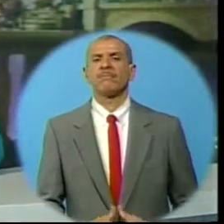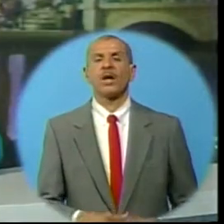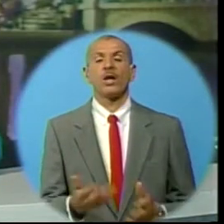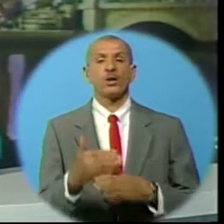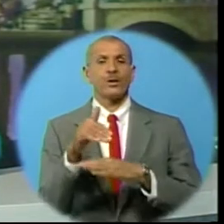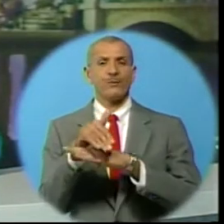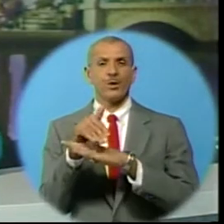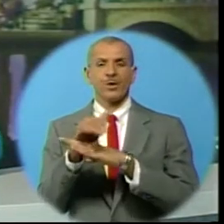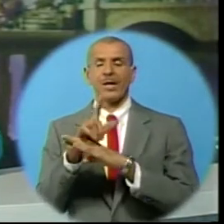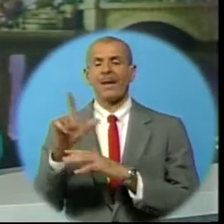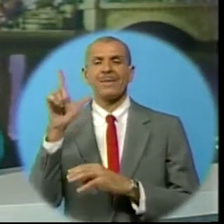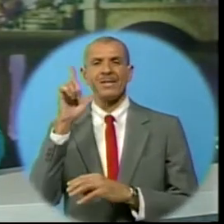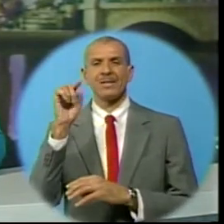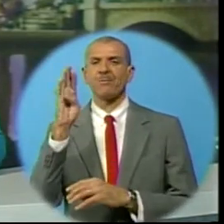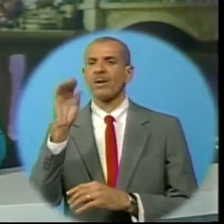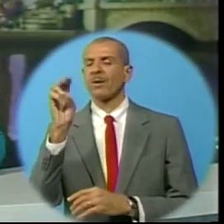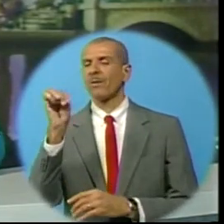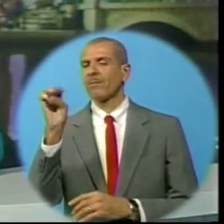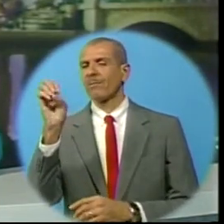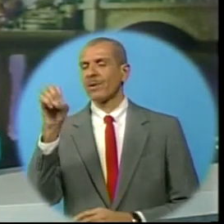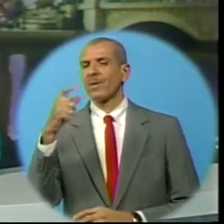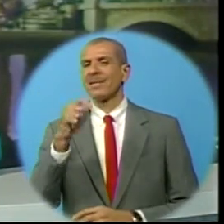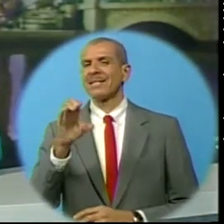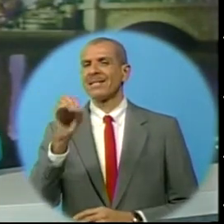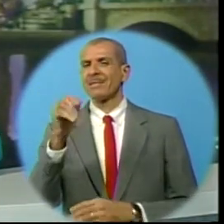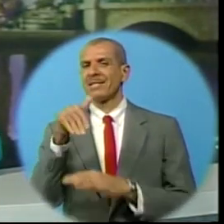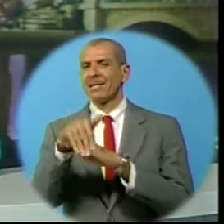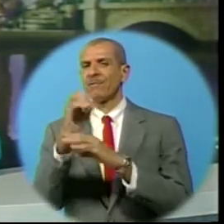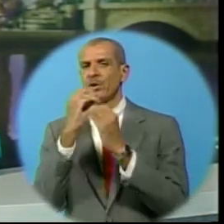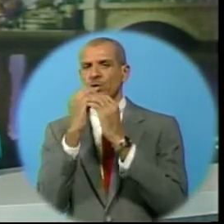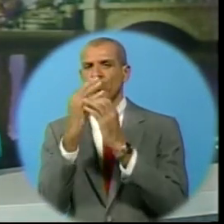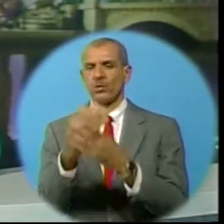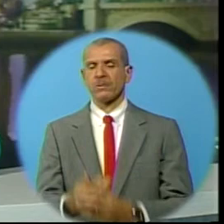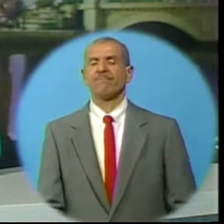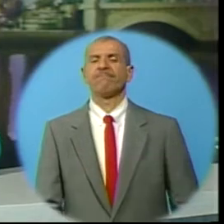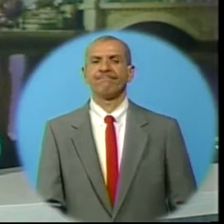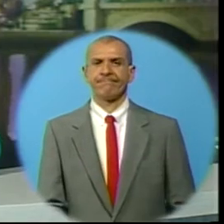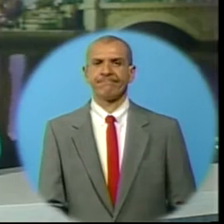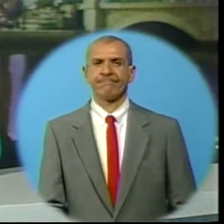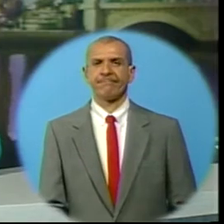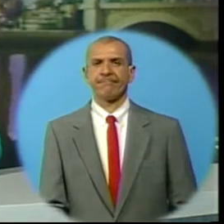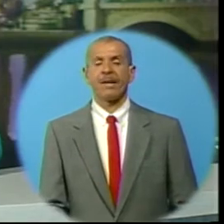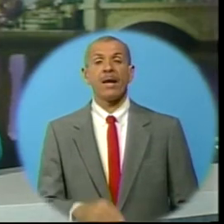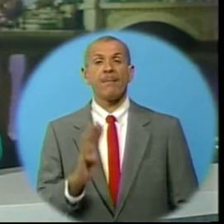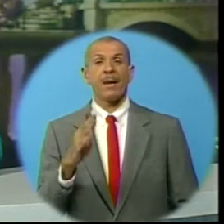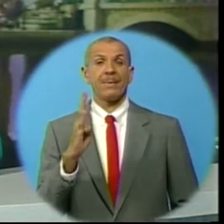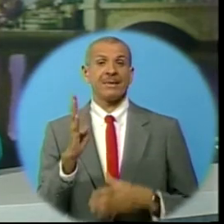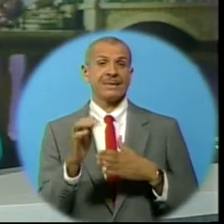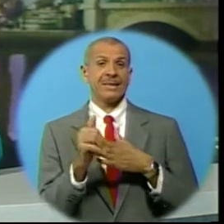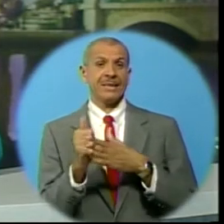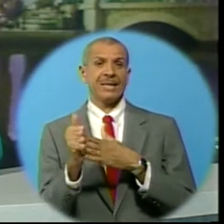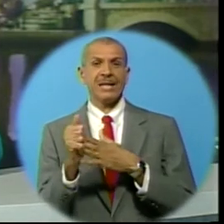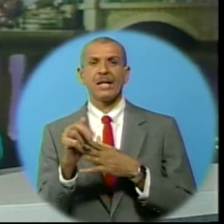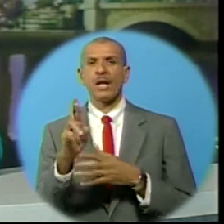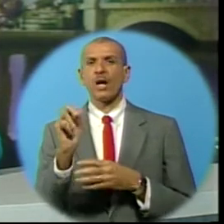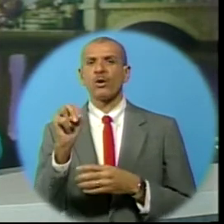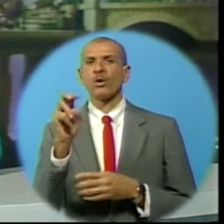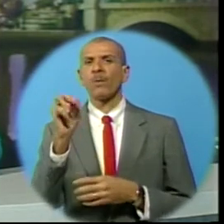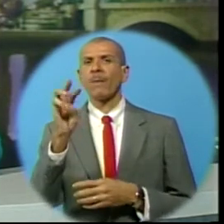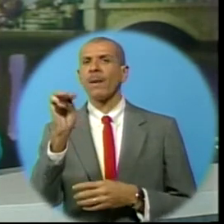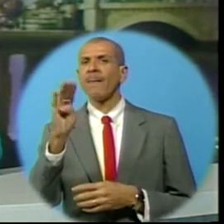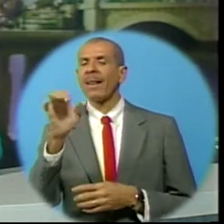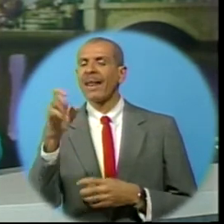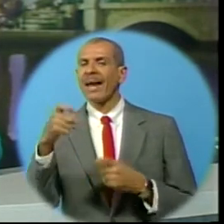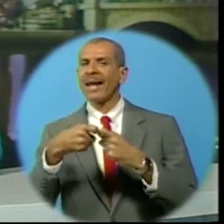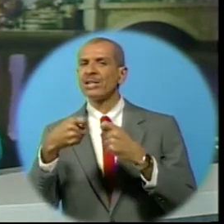Very good evening to you. I'm Lisa Broom. This is the CBC Evening News. Barbados is taking the lead in renewable energy in